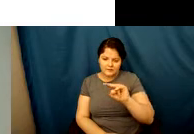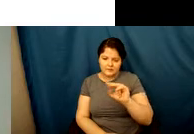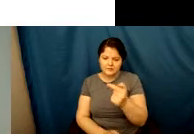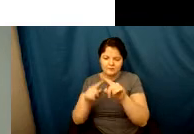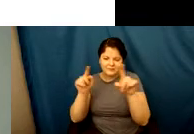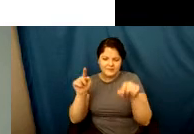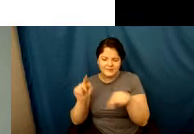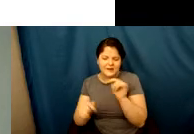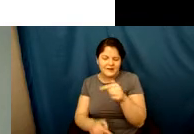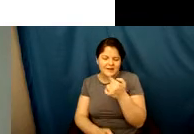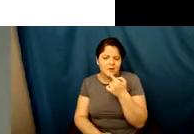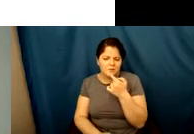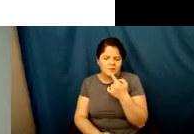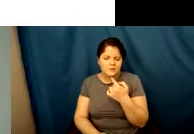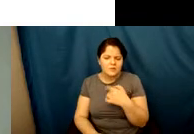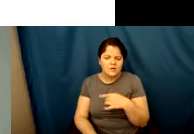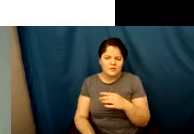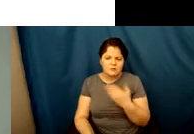invisible from West Liberty.